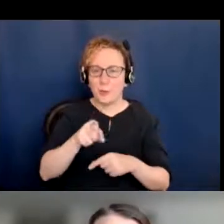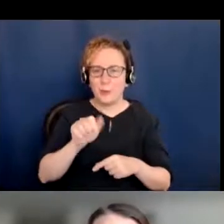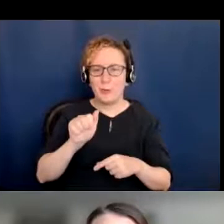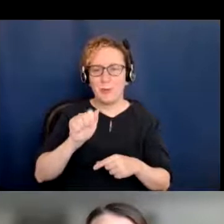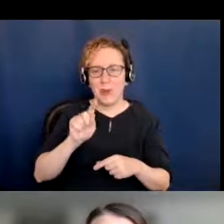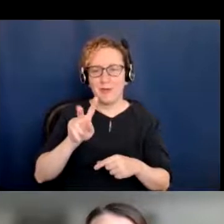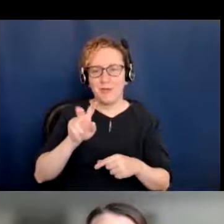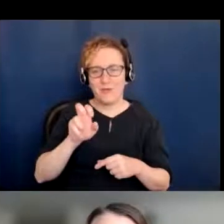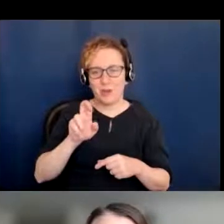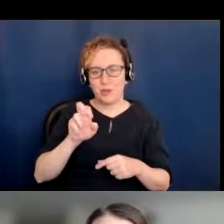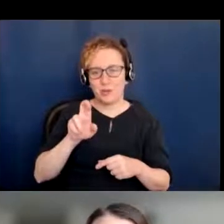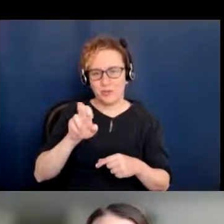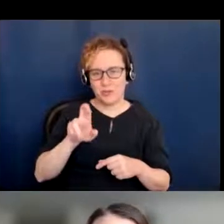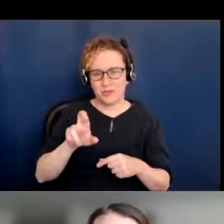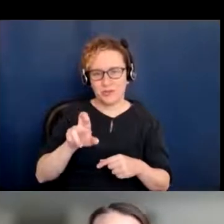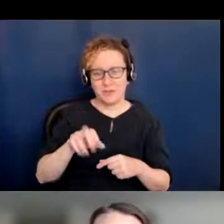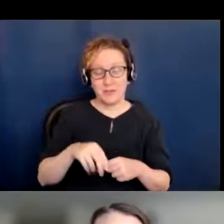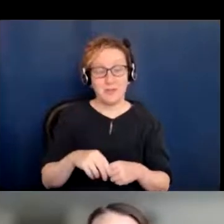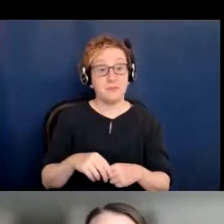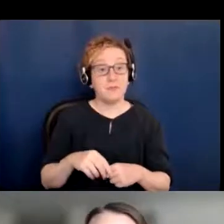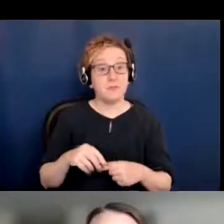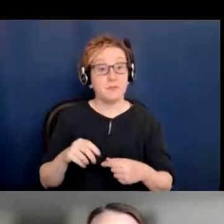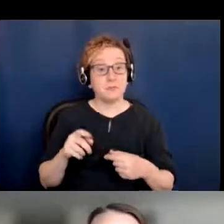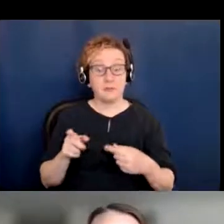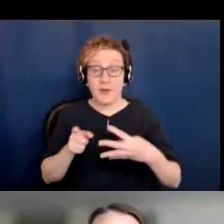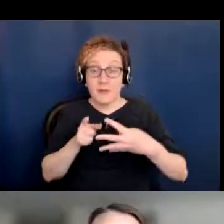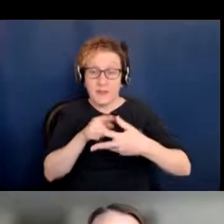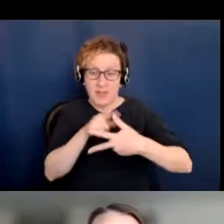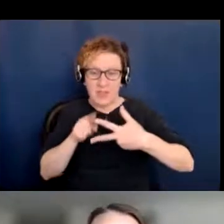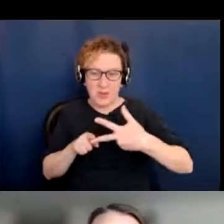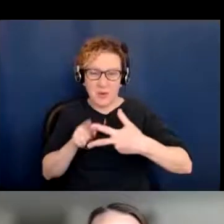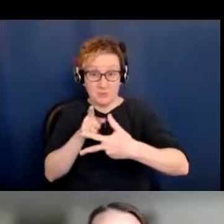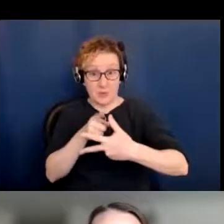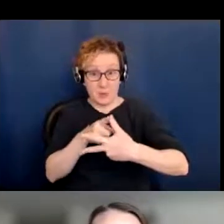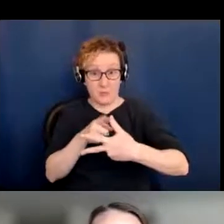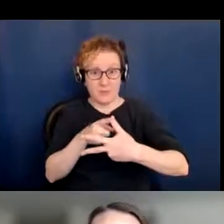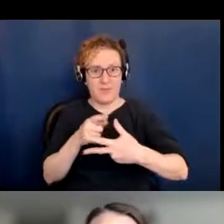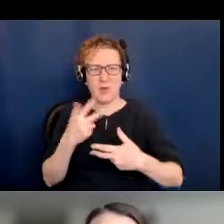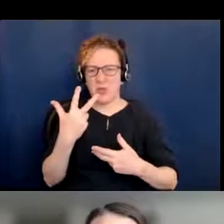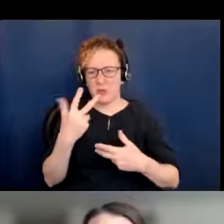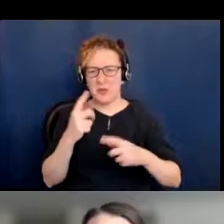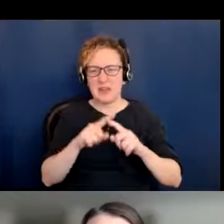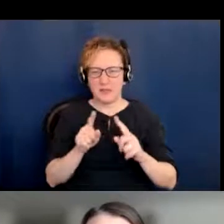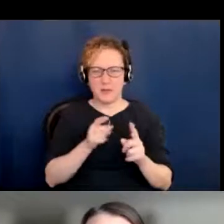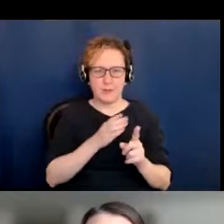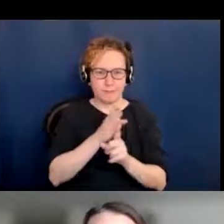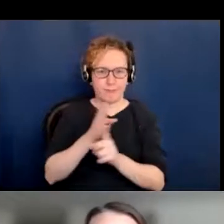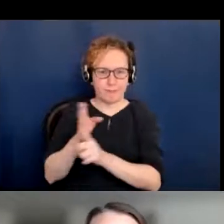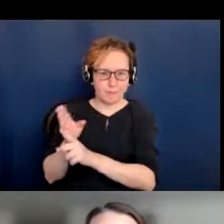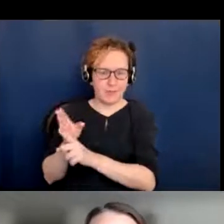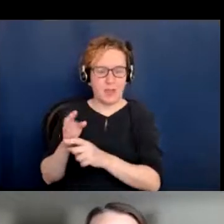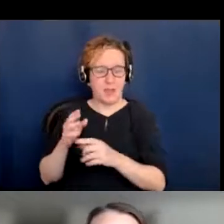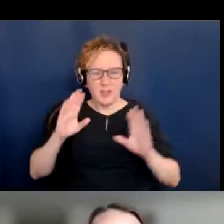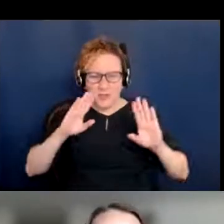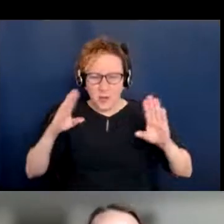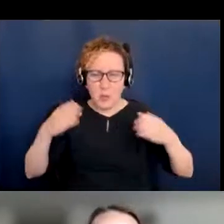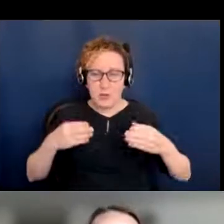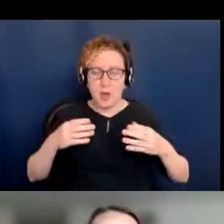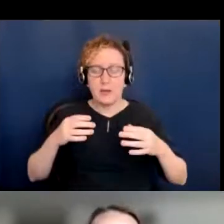versions now of this curriculum, which really is focused on building intercultural competence for